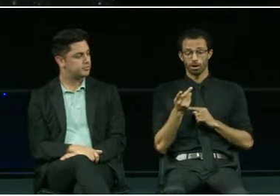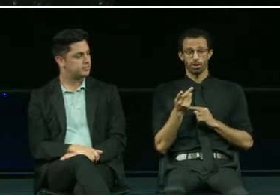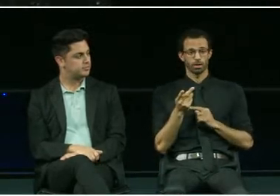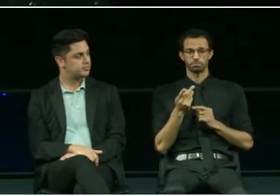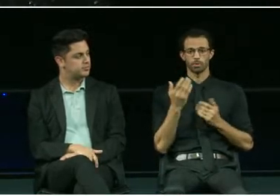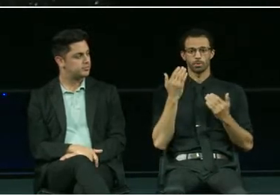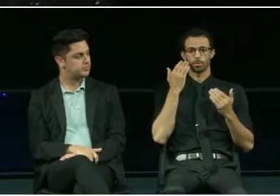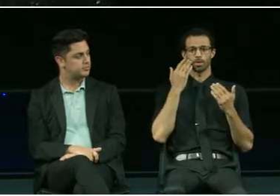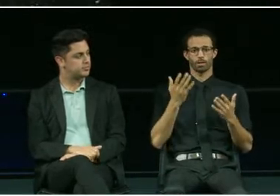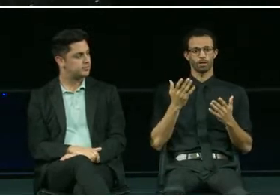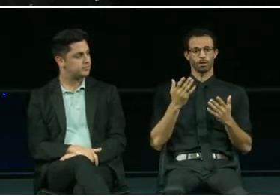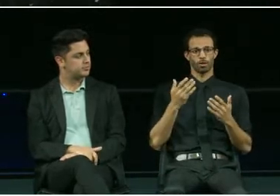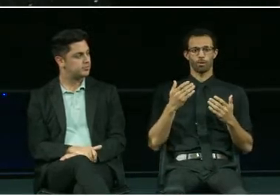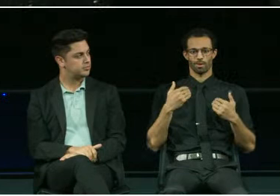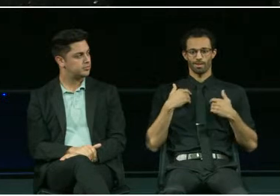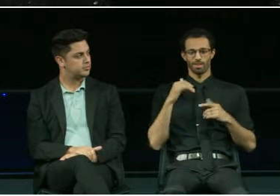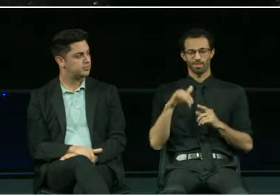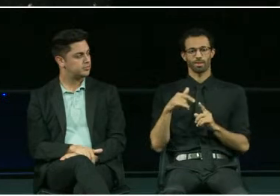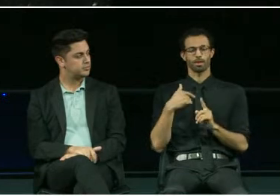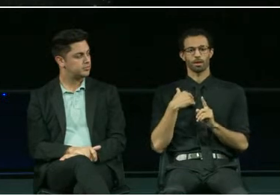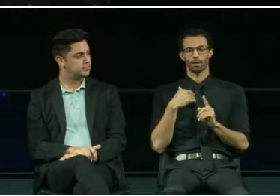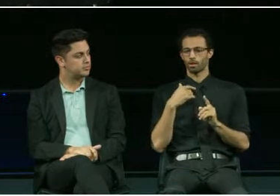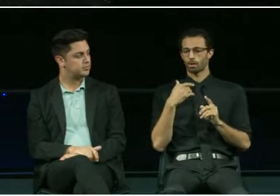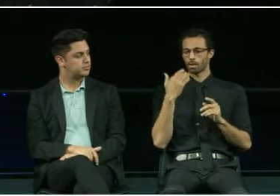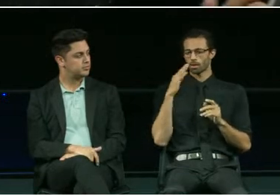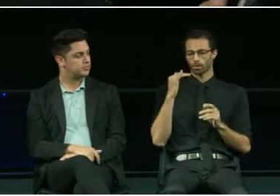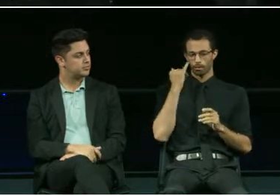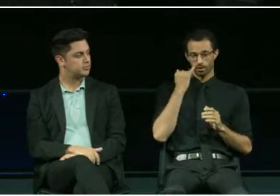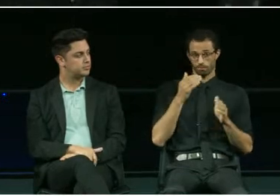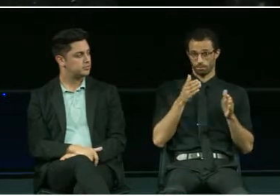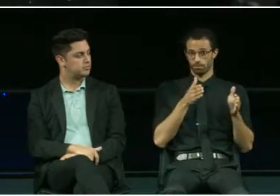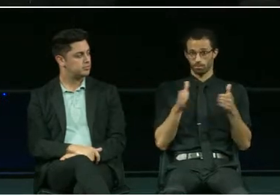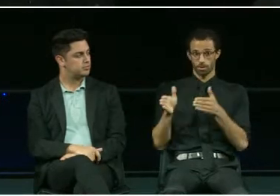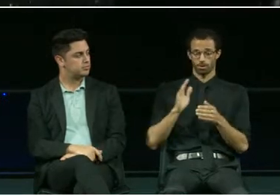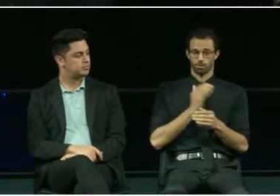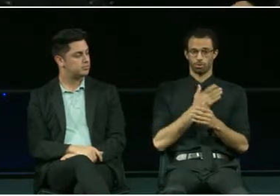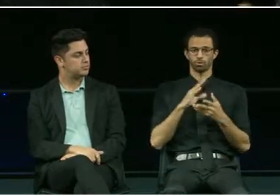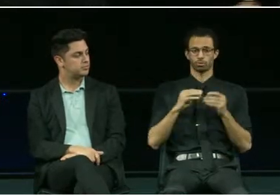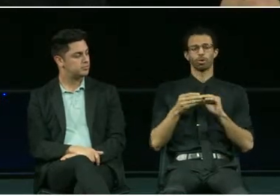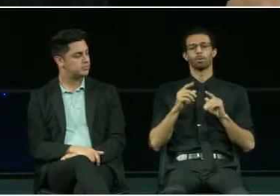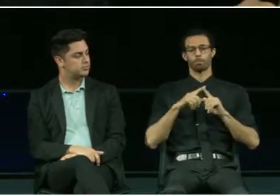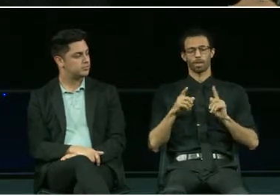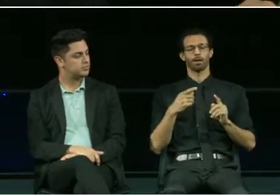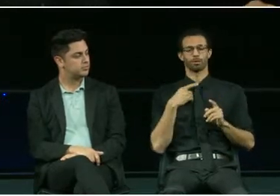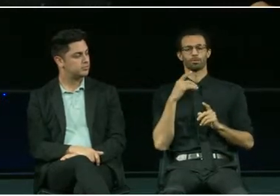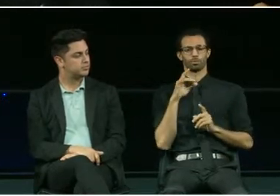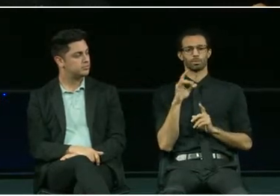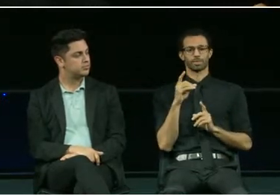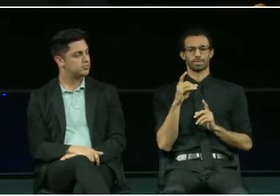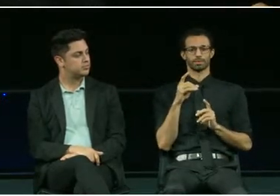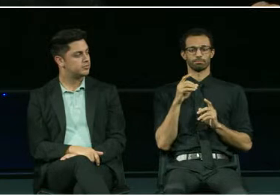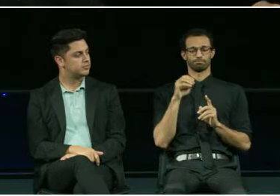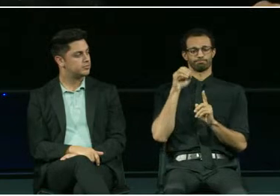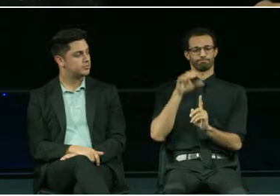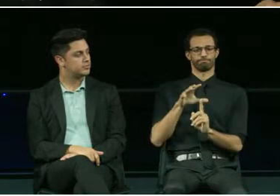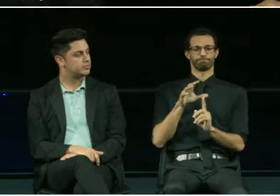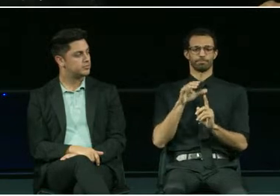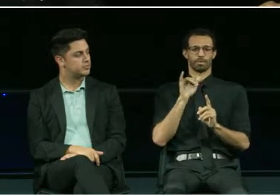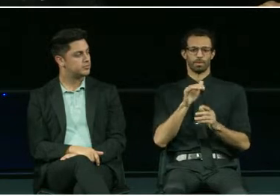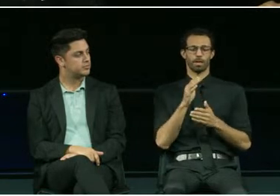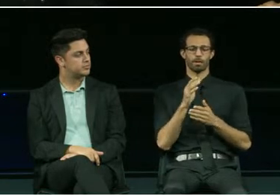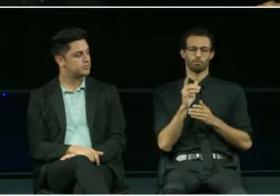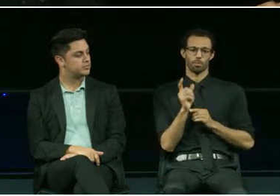sort of, I don't know if it really pivoted the storyline, but we certainly gave a lot of attention to it. And it was certainly like,